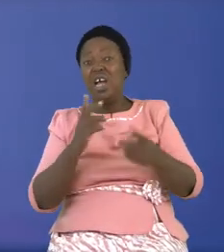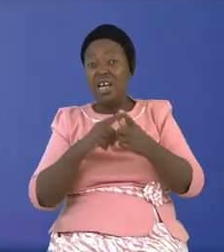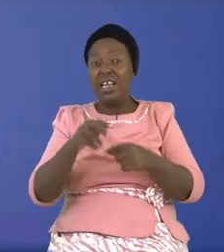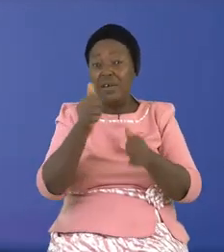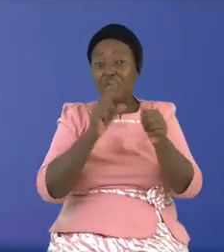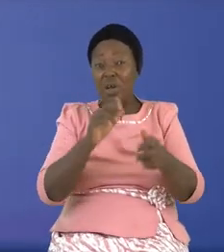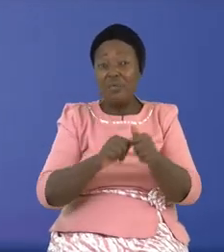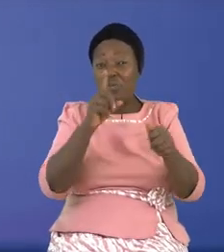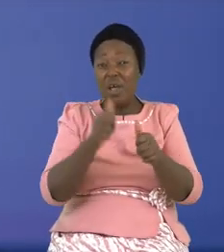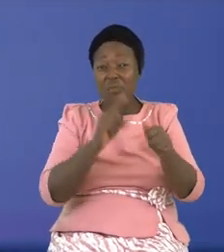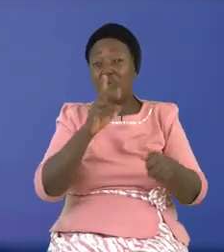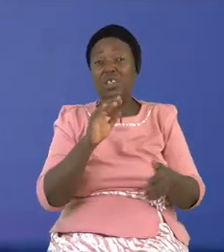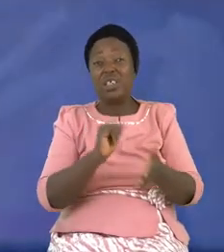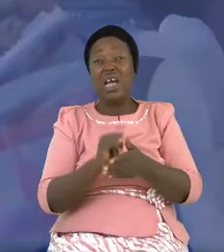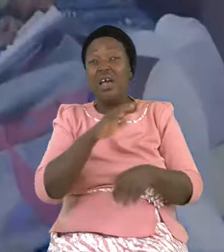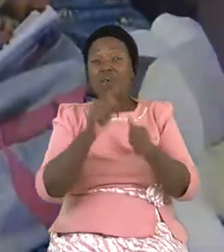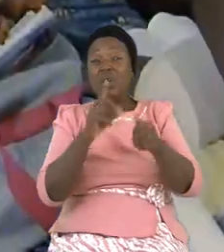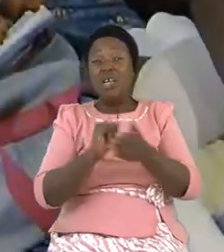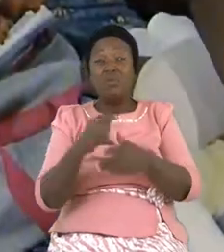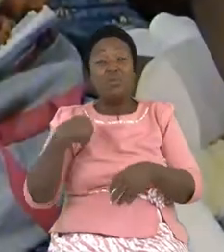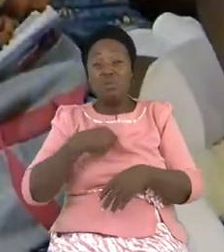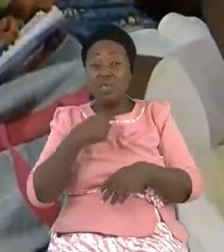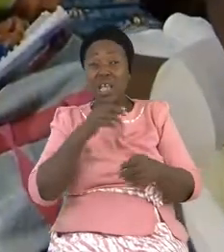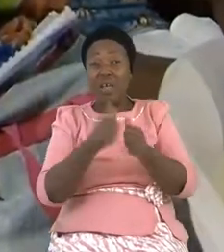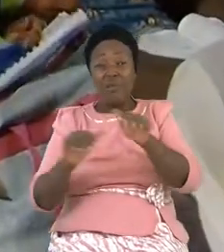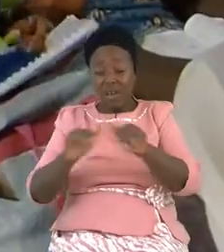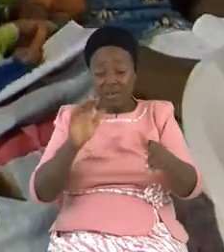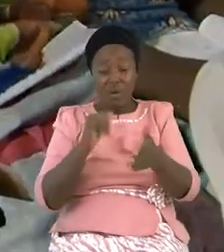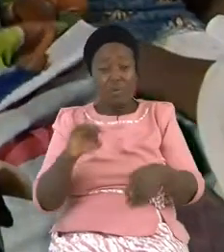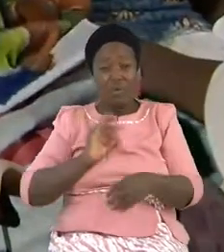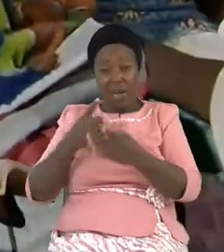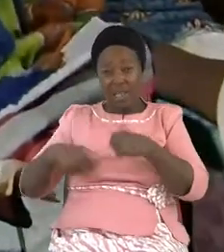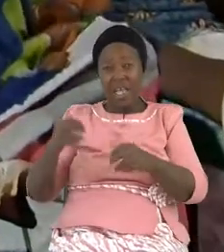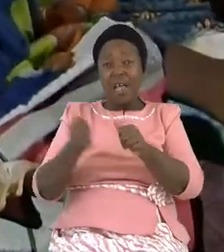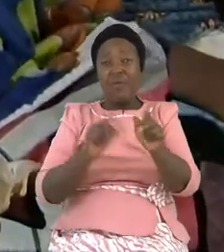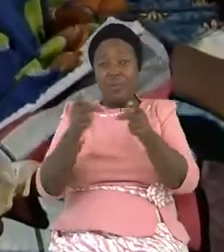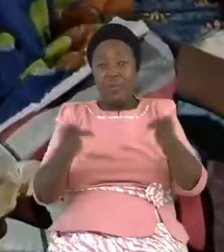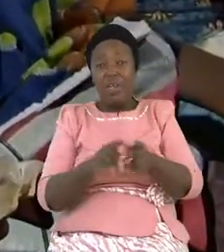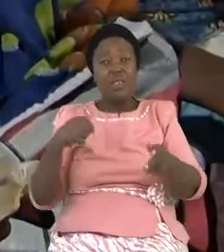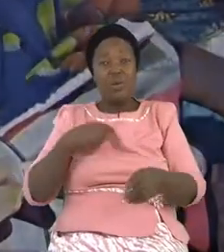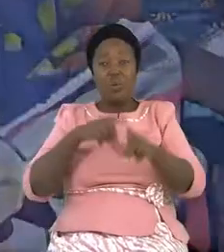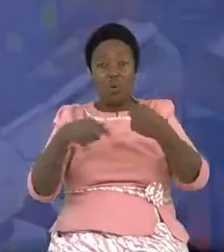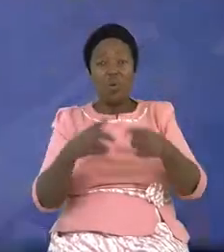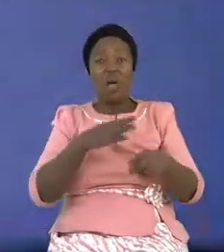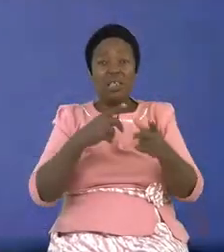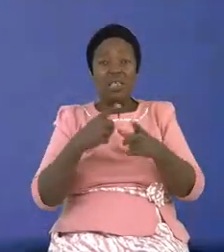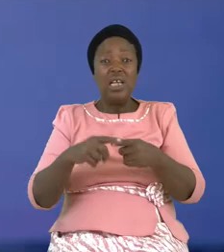speak, every action of our hand, every place we go, everything, every idea we